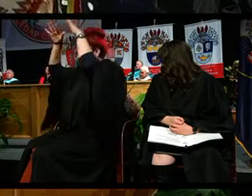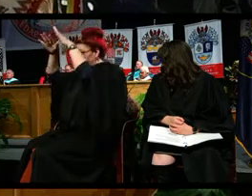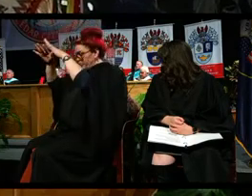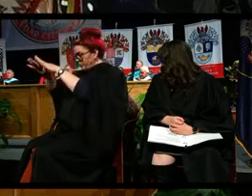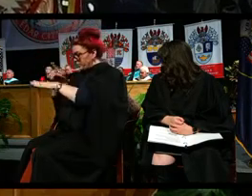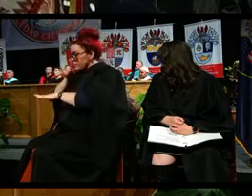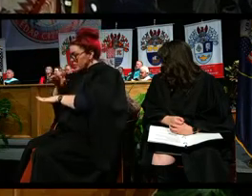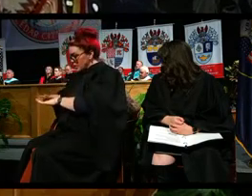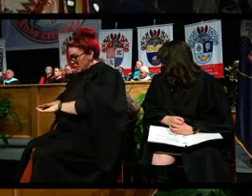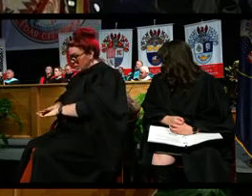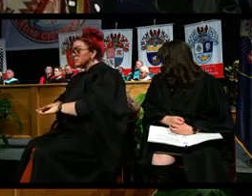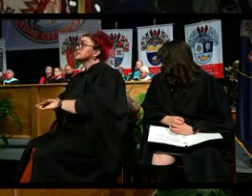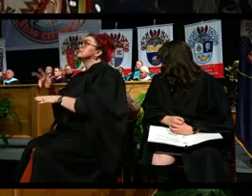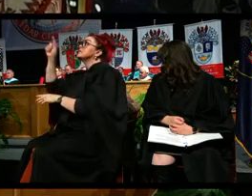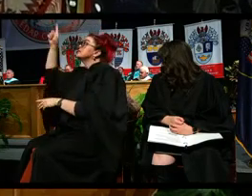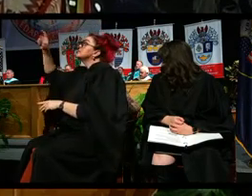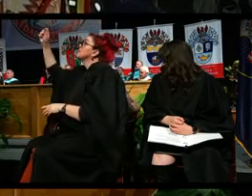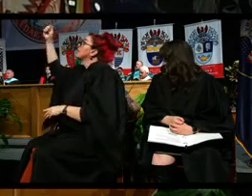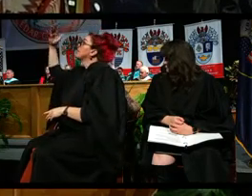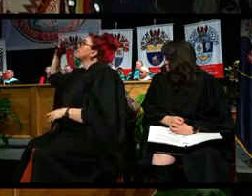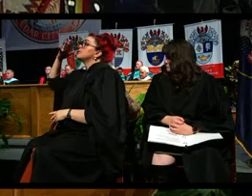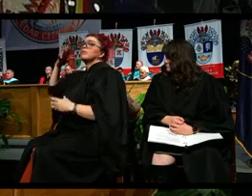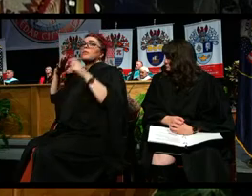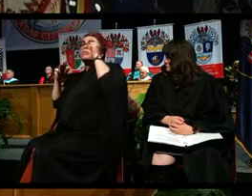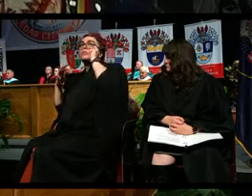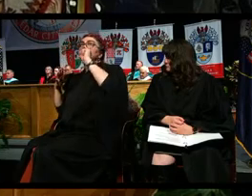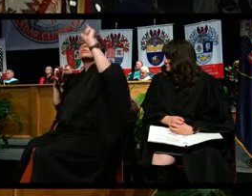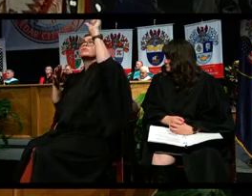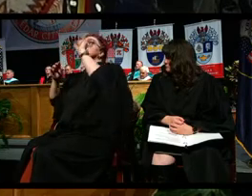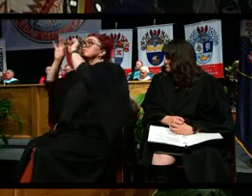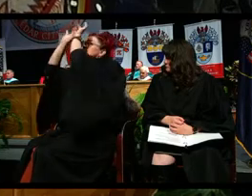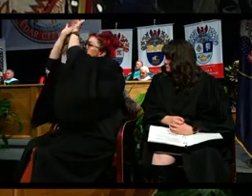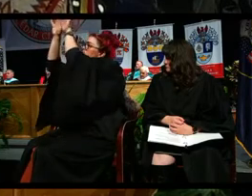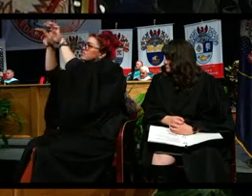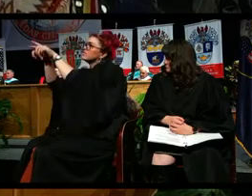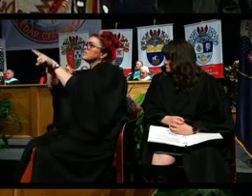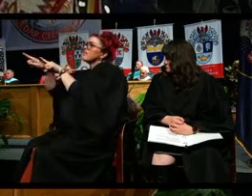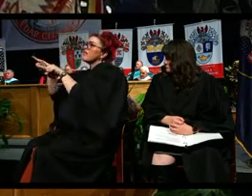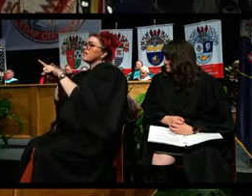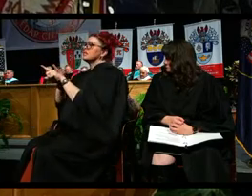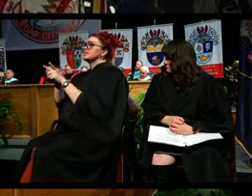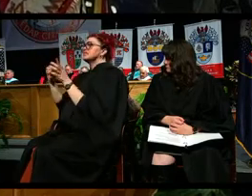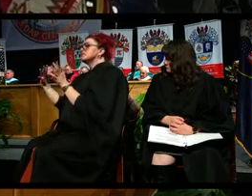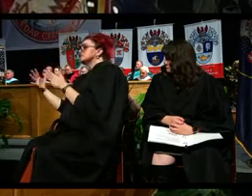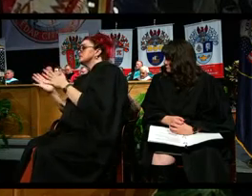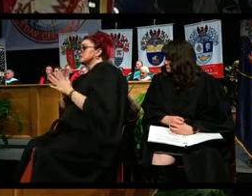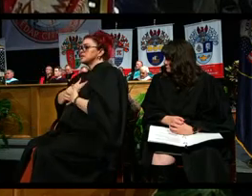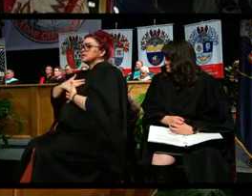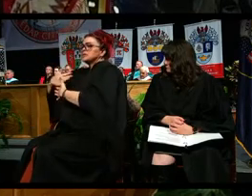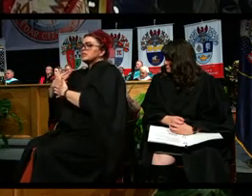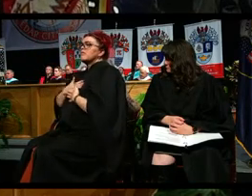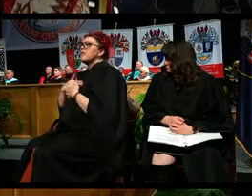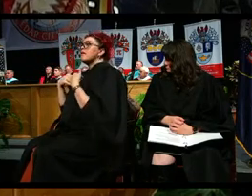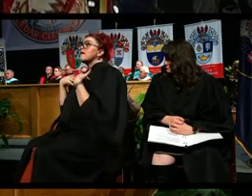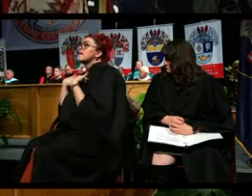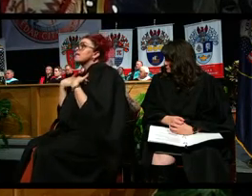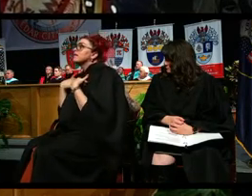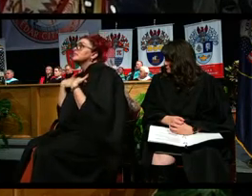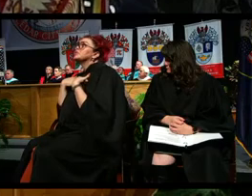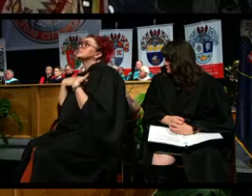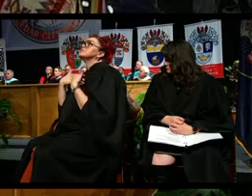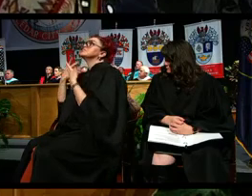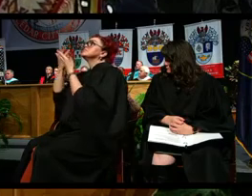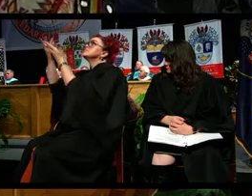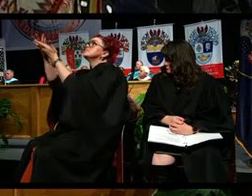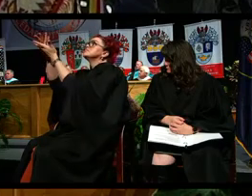sun, the moon, the stars, the air that we breathe, all the animals in the sky. I